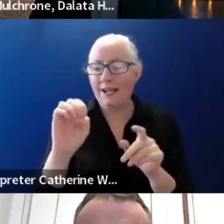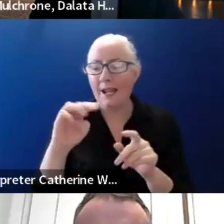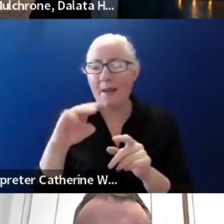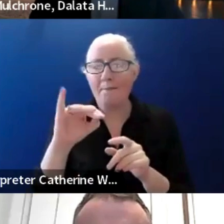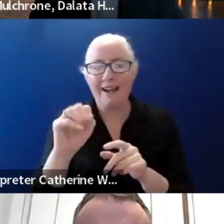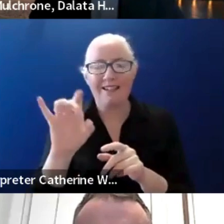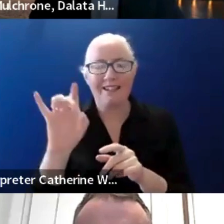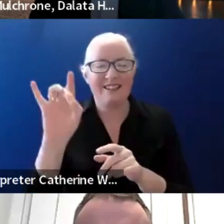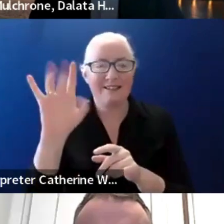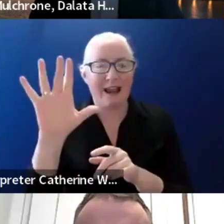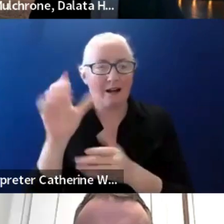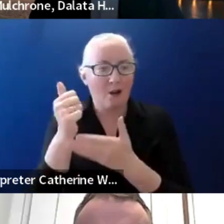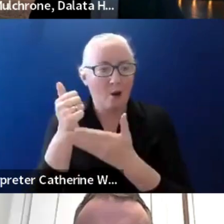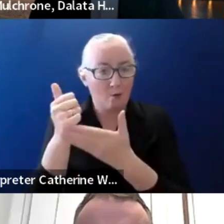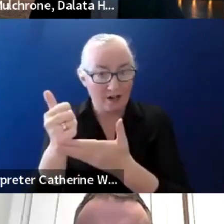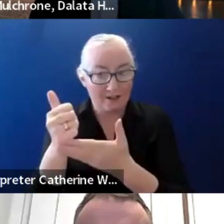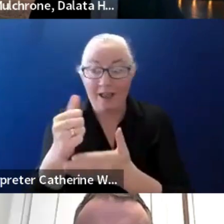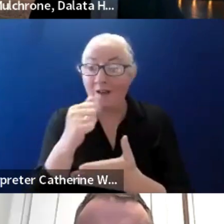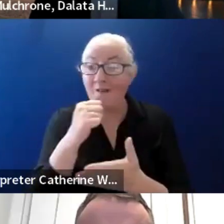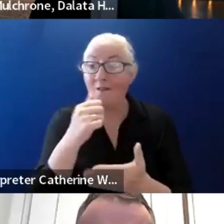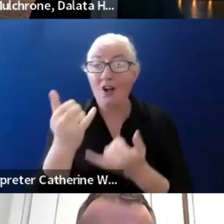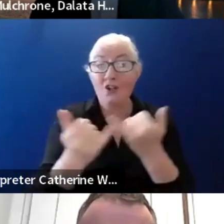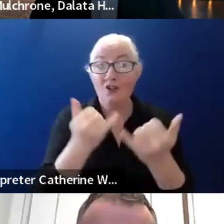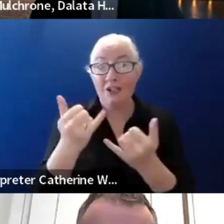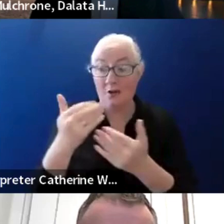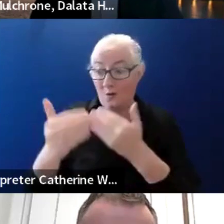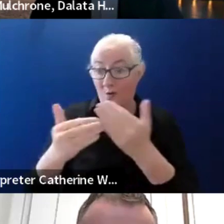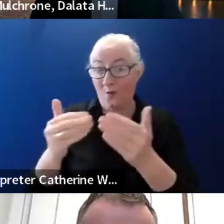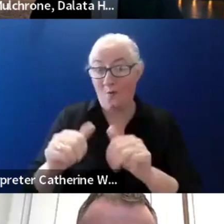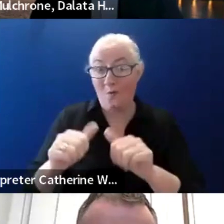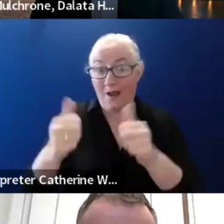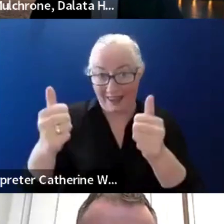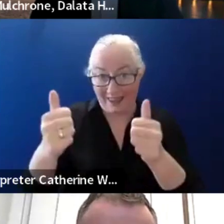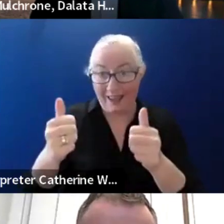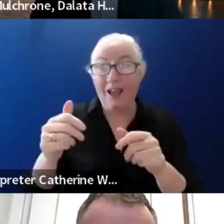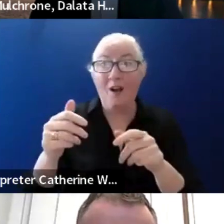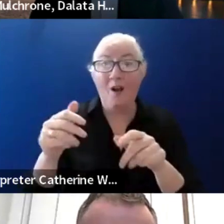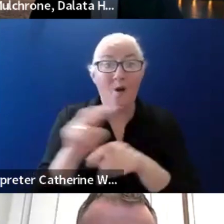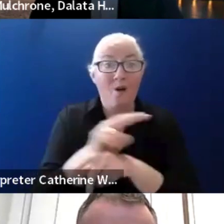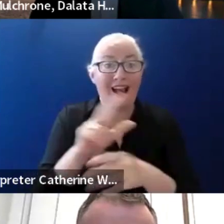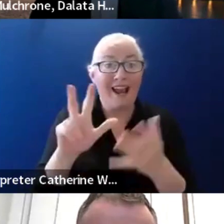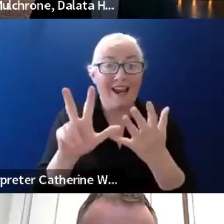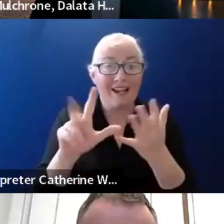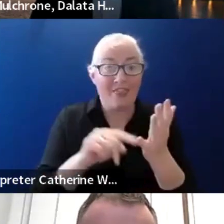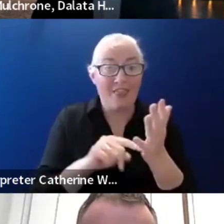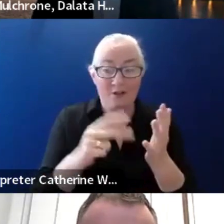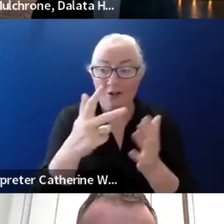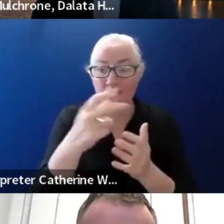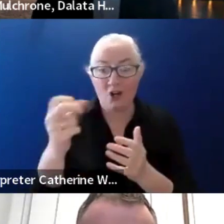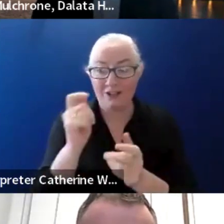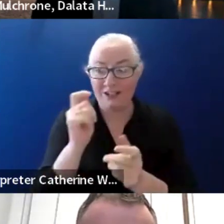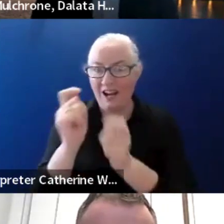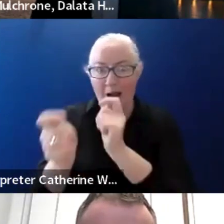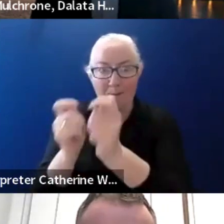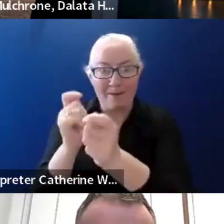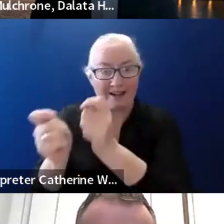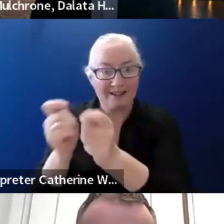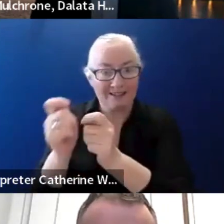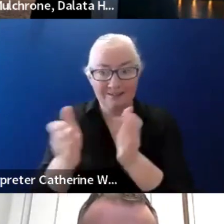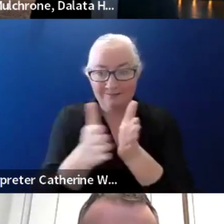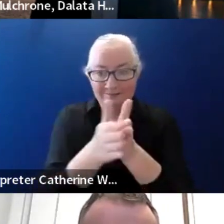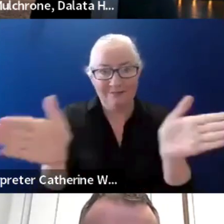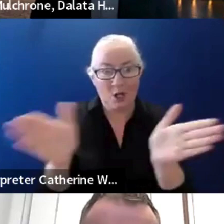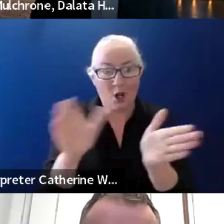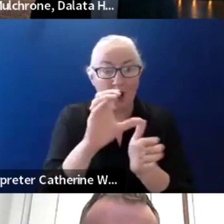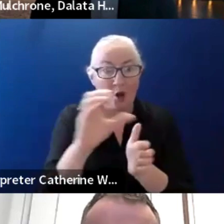Awards. The first year went really well. Last year we had over 8,300 nominations across the company,